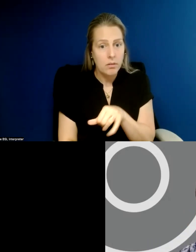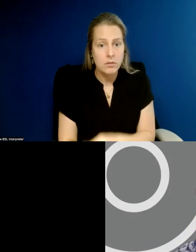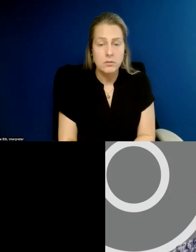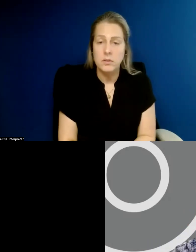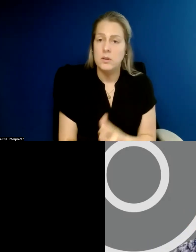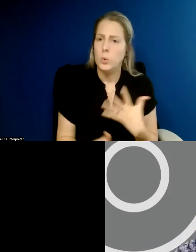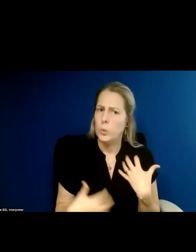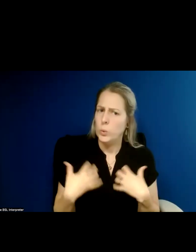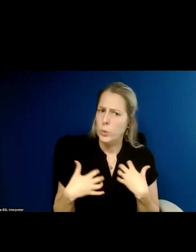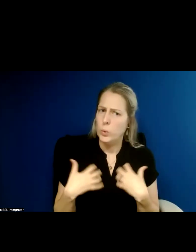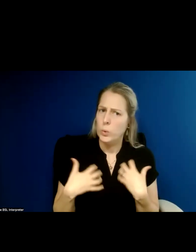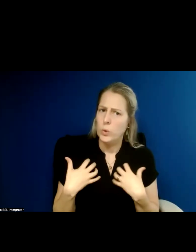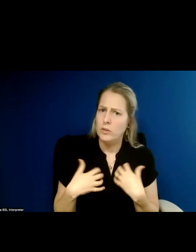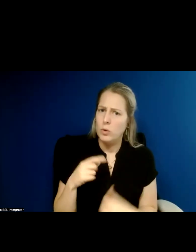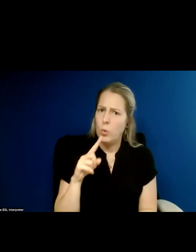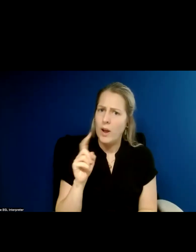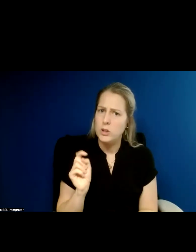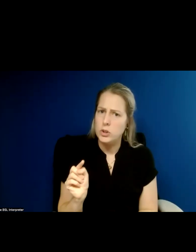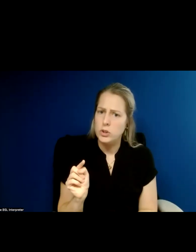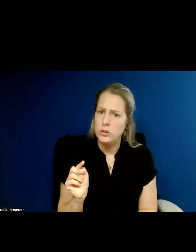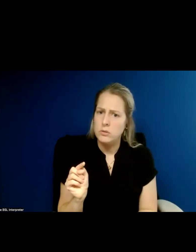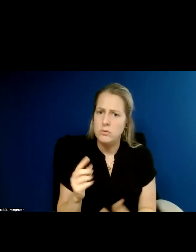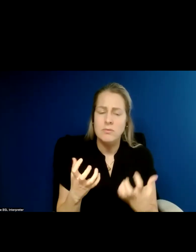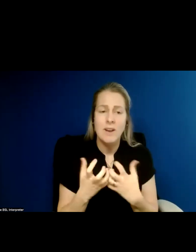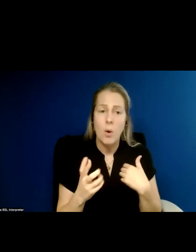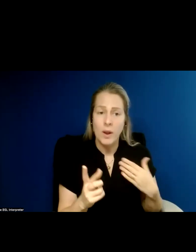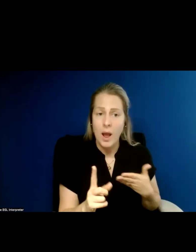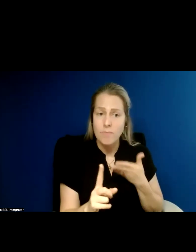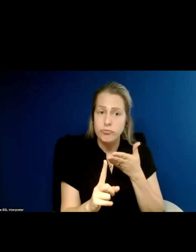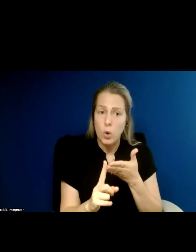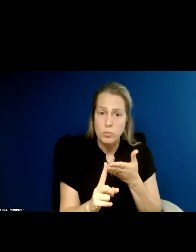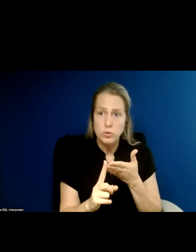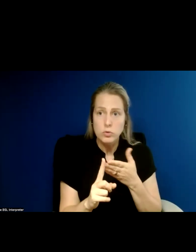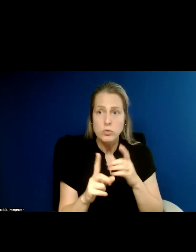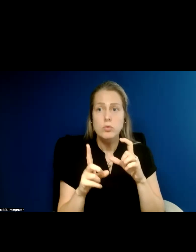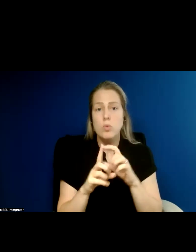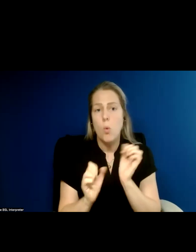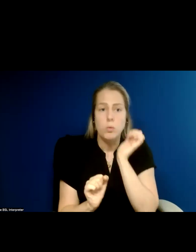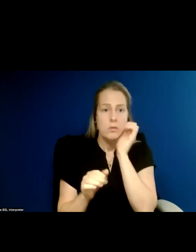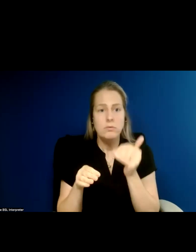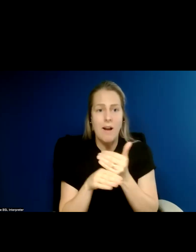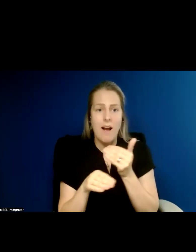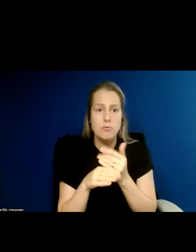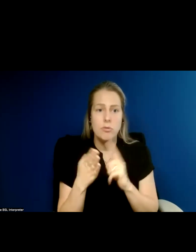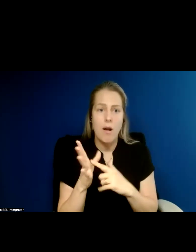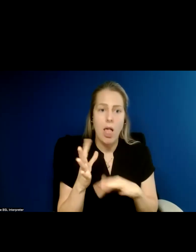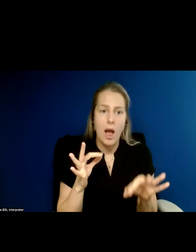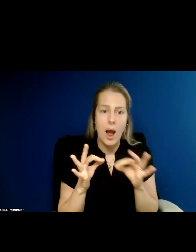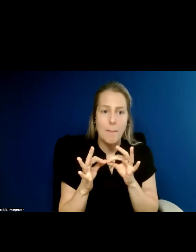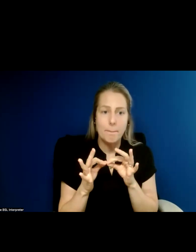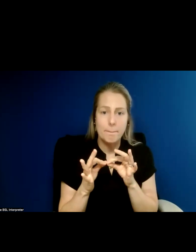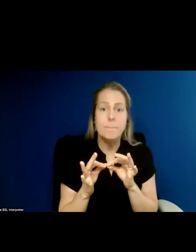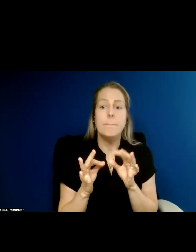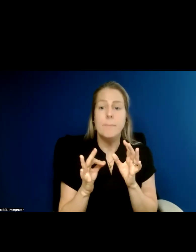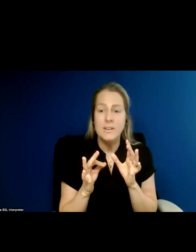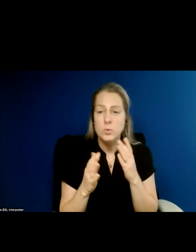say that, well, how we've approached the Doughnut Economics Action Lab has been to to work across themes, so to speak,